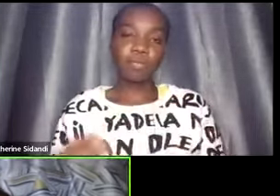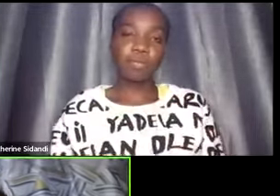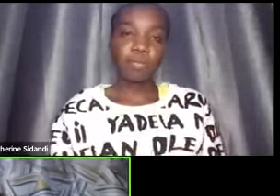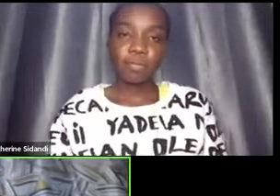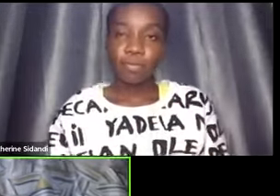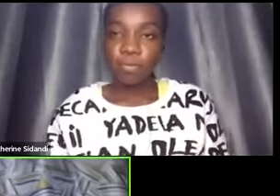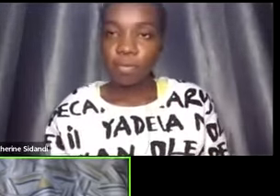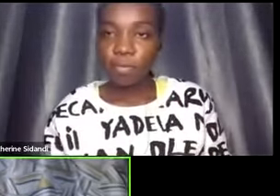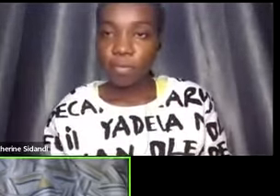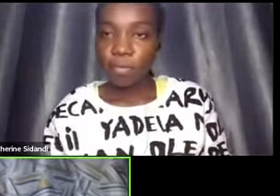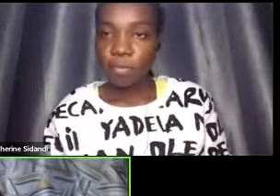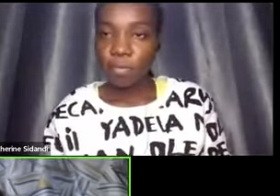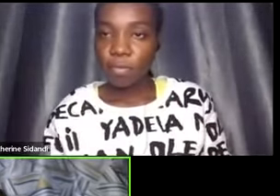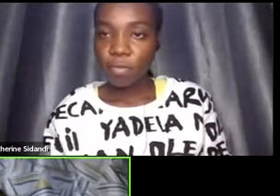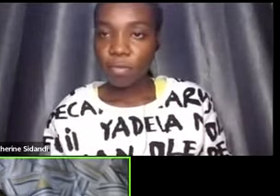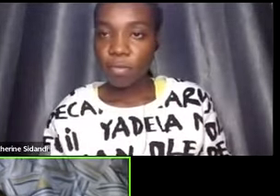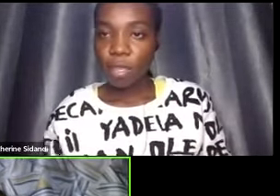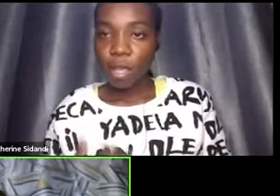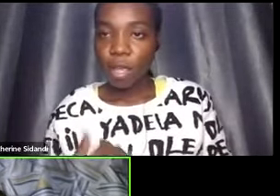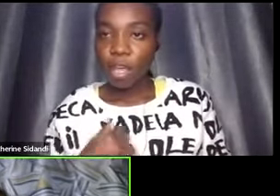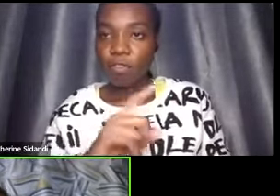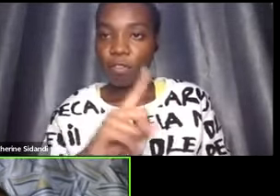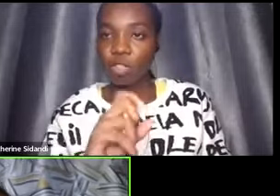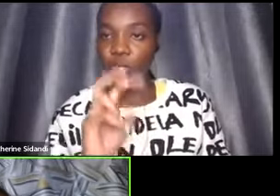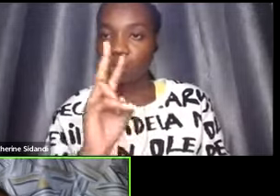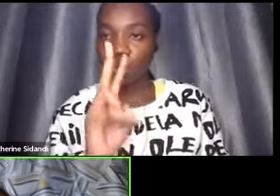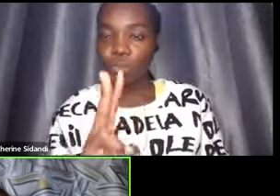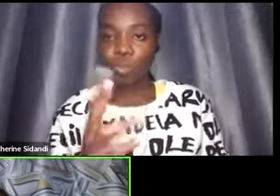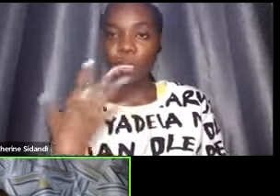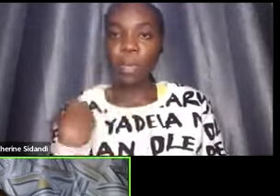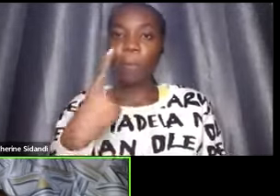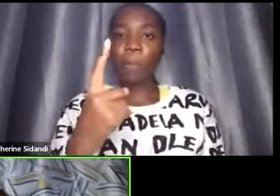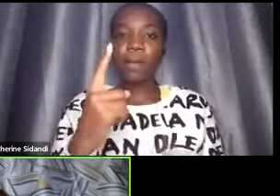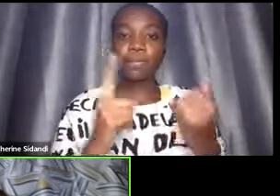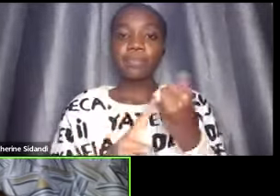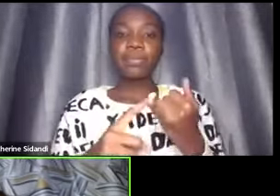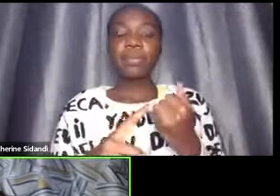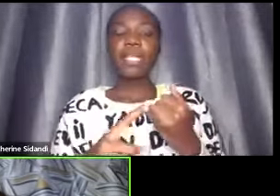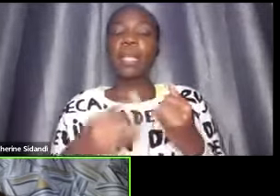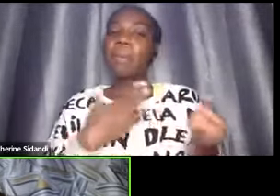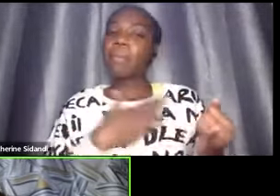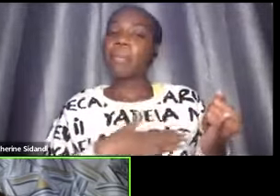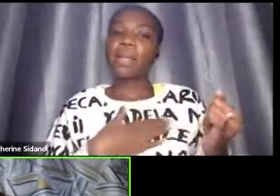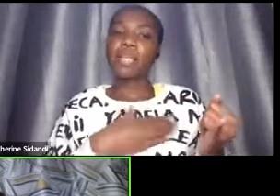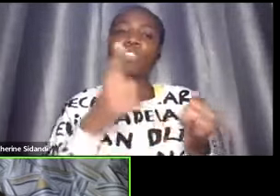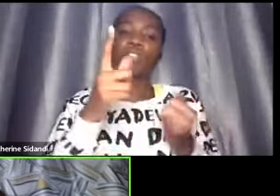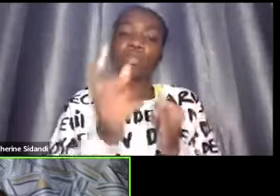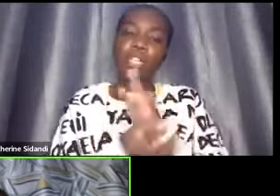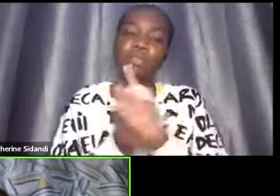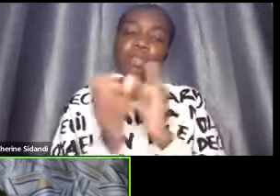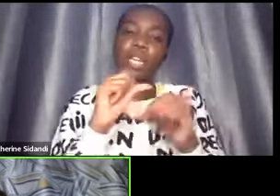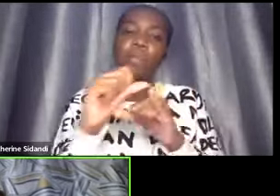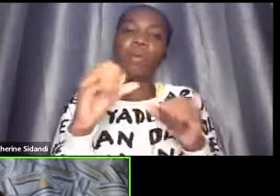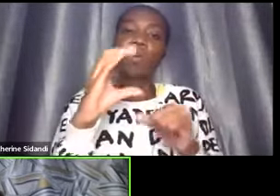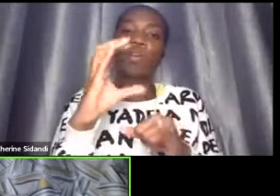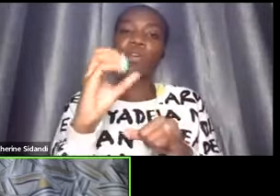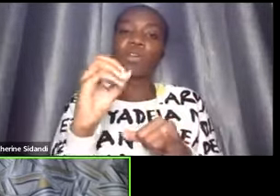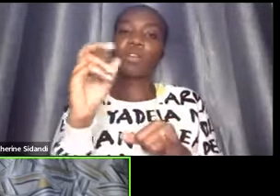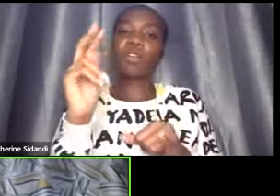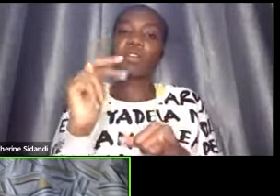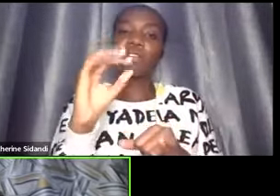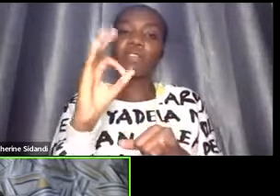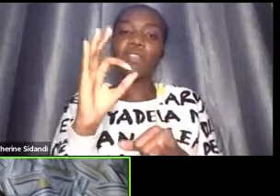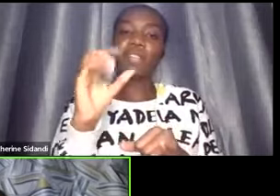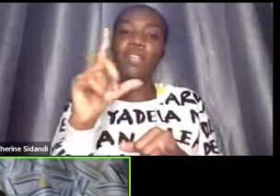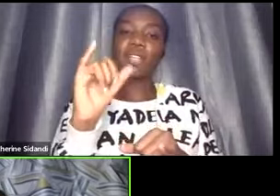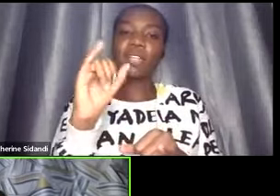James, there are two questions. One is, please define conflict again. I think somebody missed the definition.